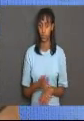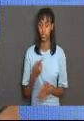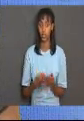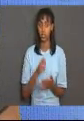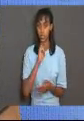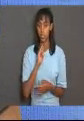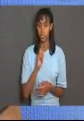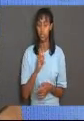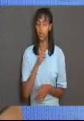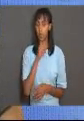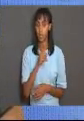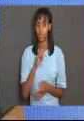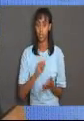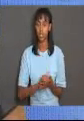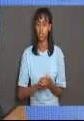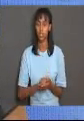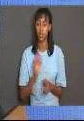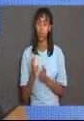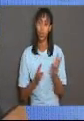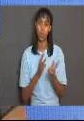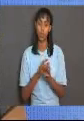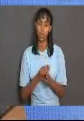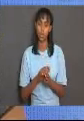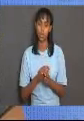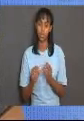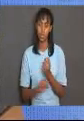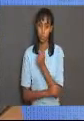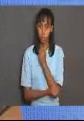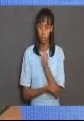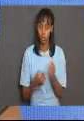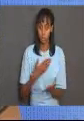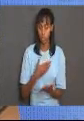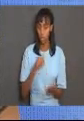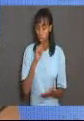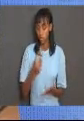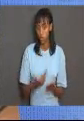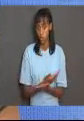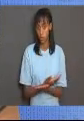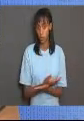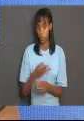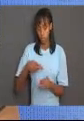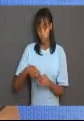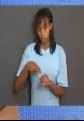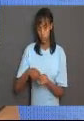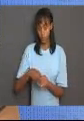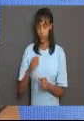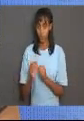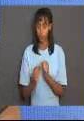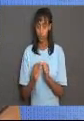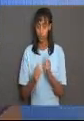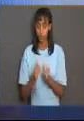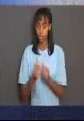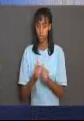This is the fact that the world depends on non-renewable fossil fuels, which are running out.